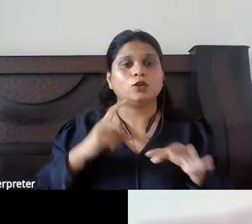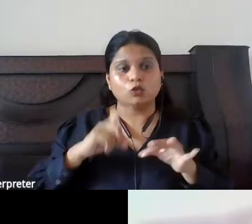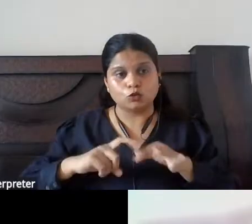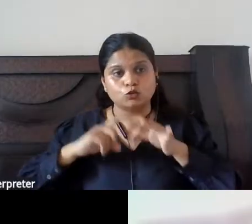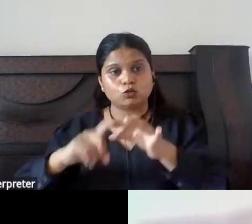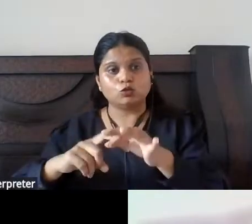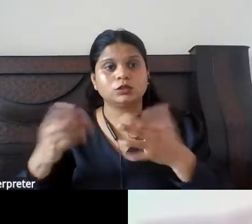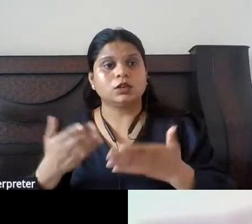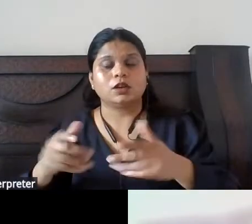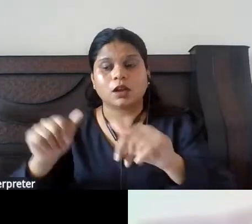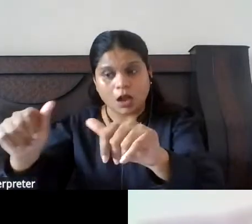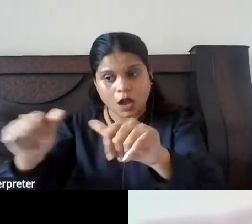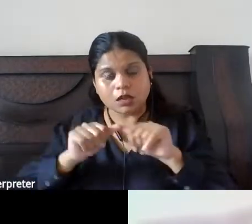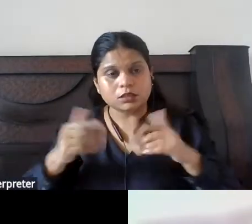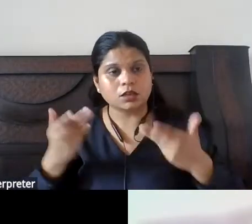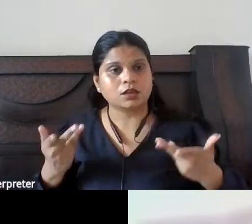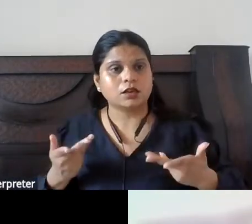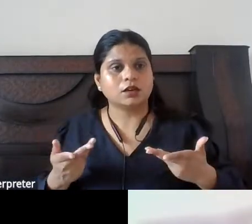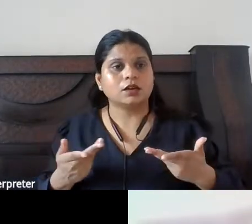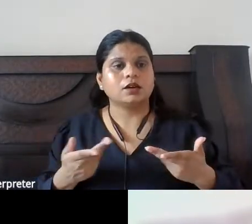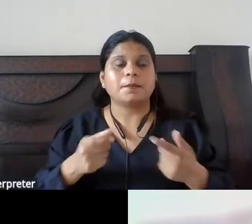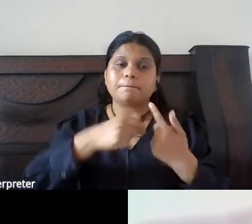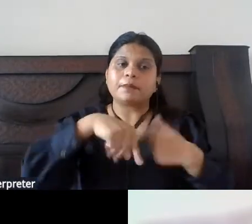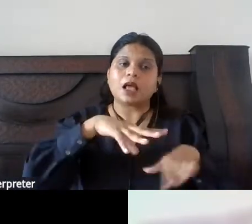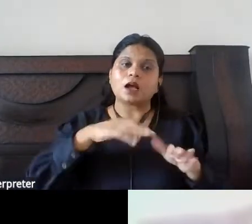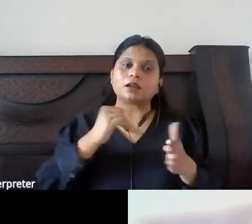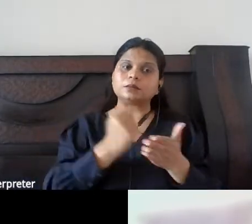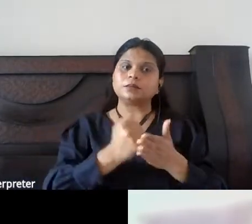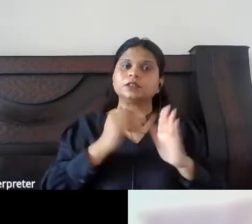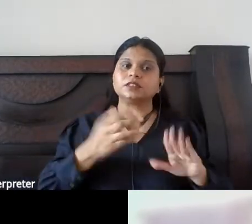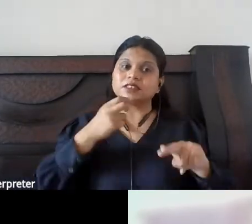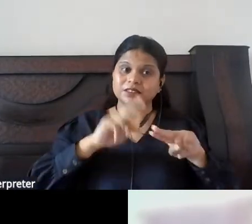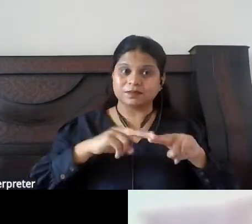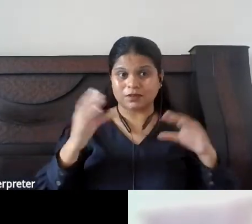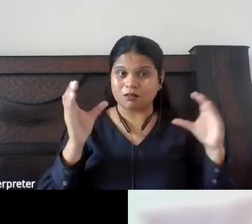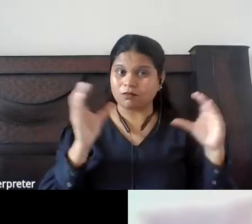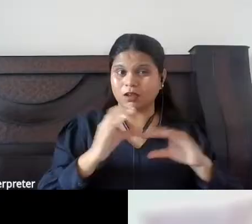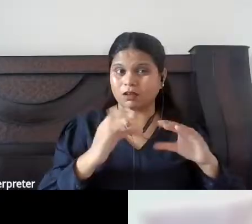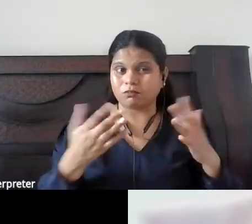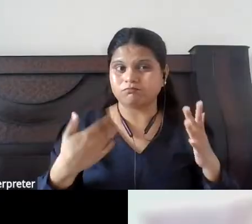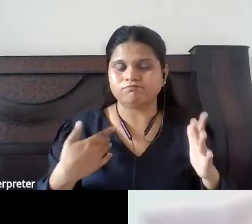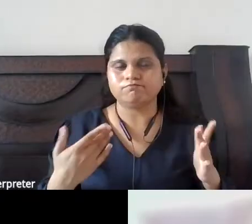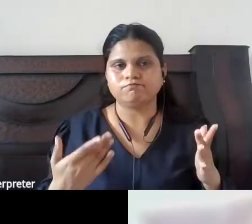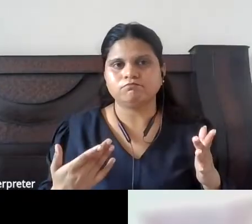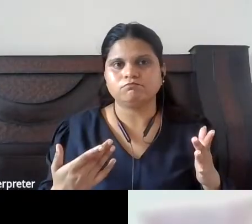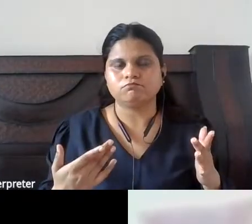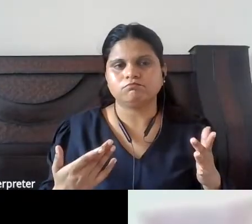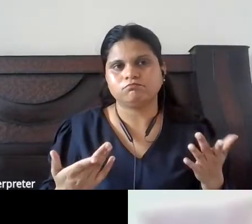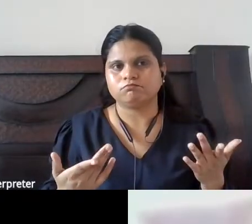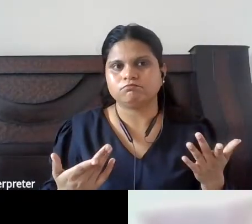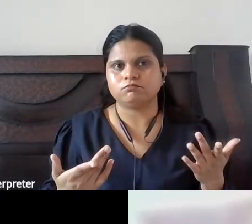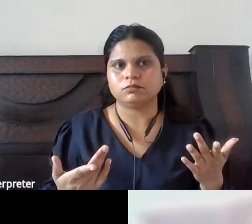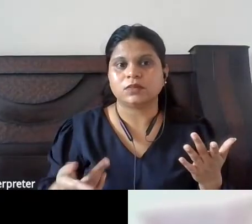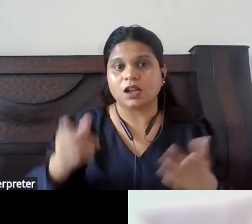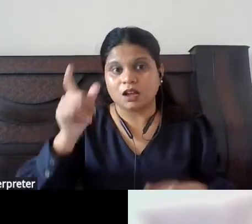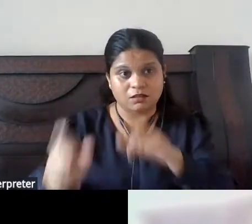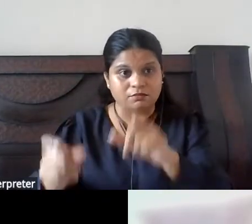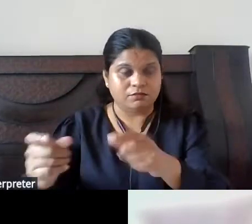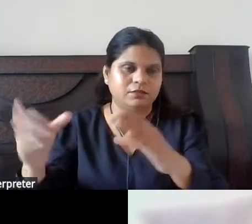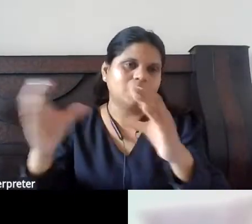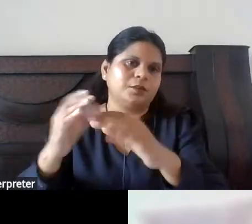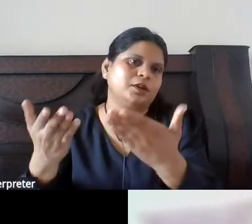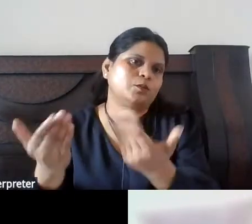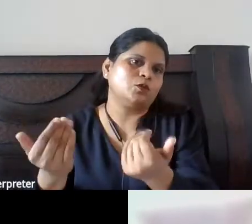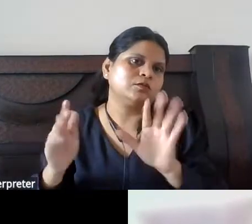answer. Because if we are confused in responding, that much even more confusion will be there in enumerator's mind, and